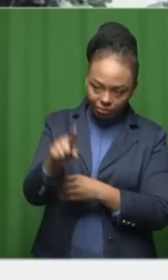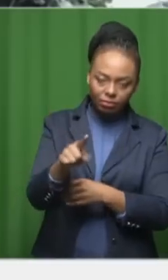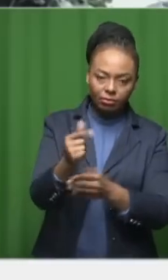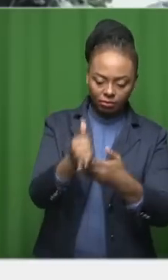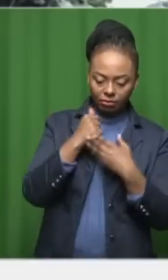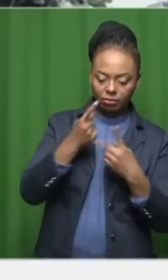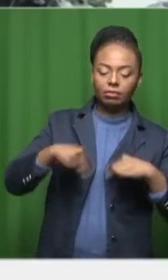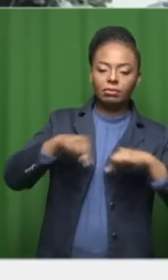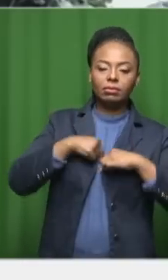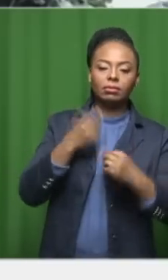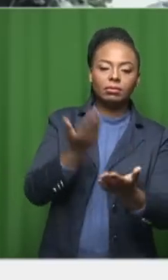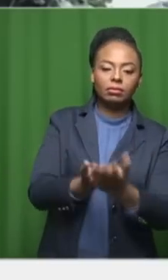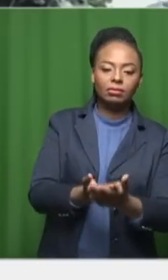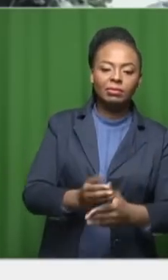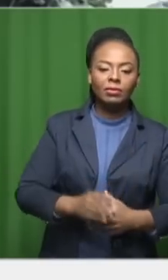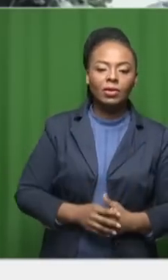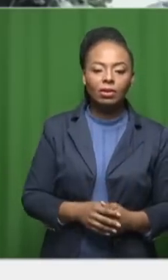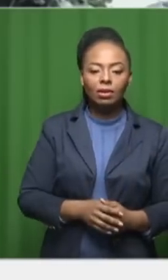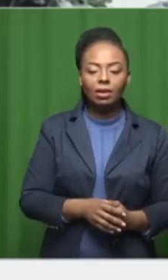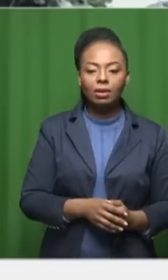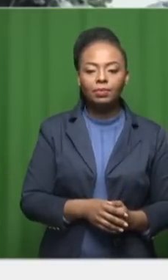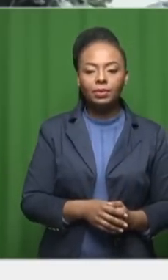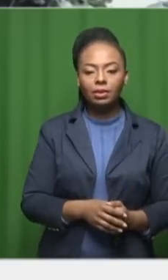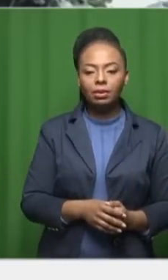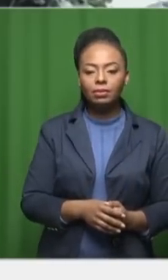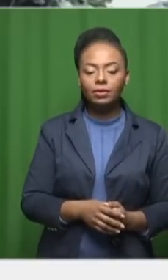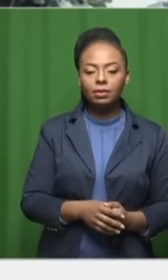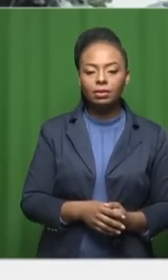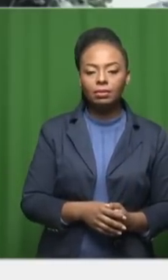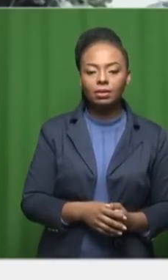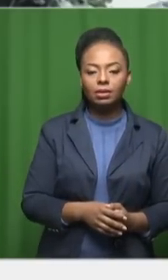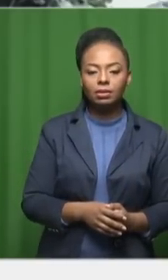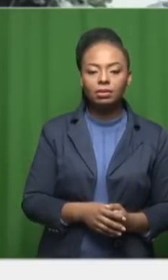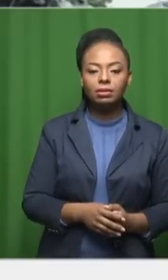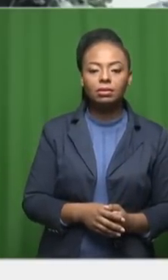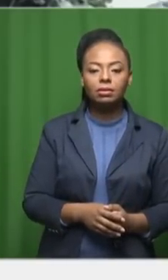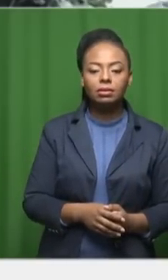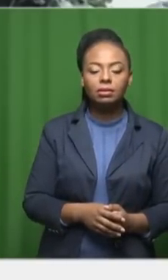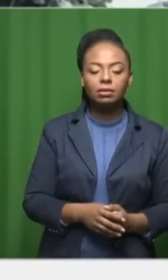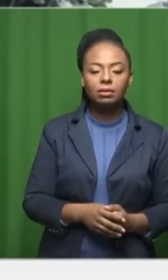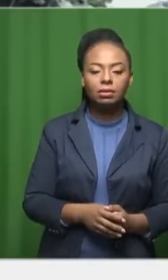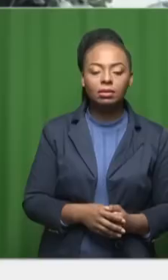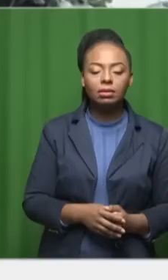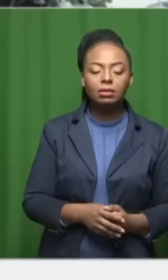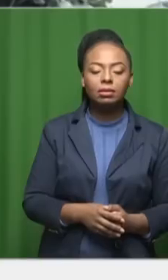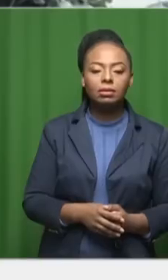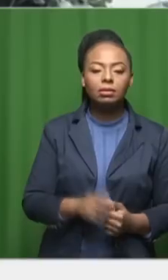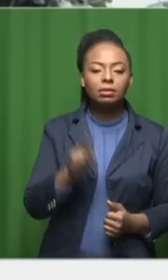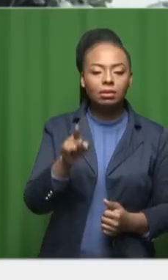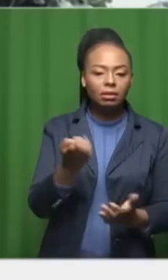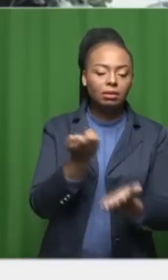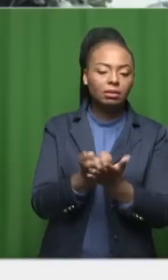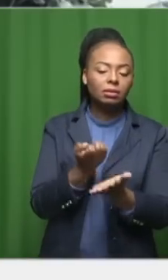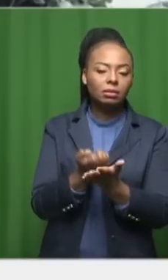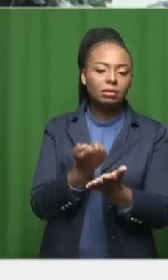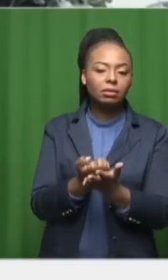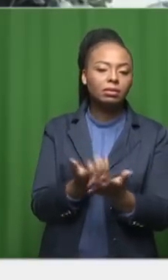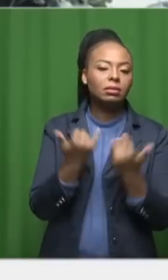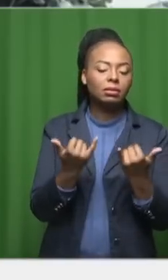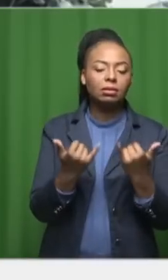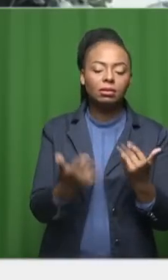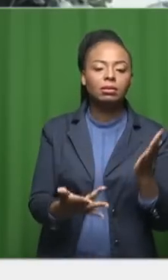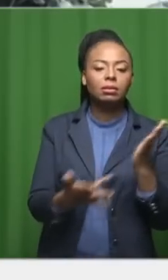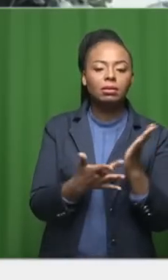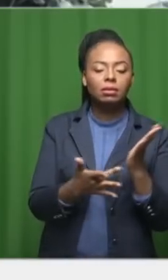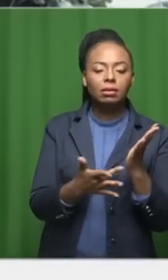South African agricultural producers are probably some of the best producers in the world, economically and